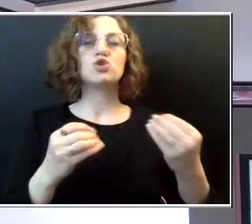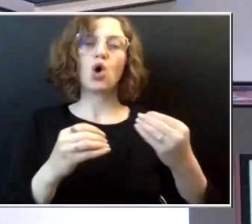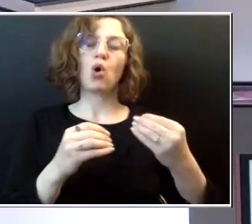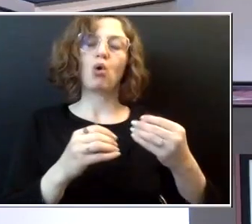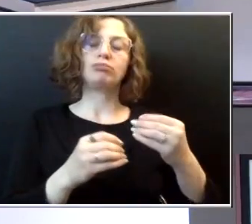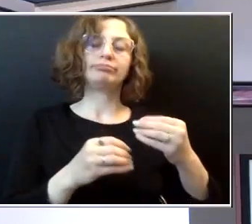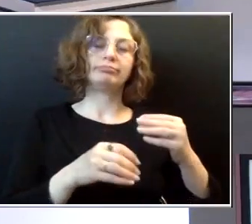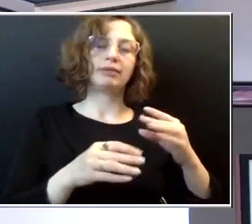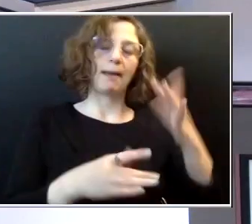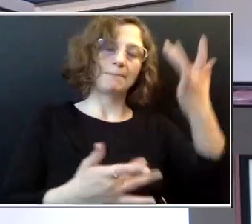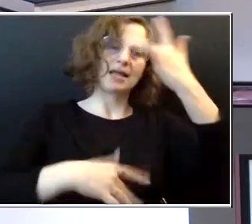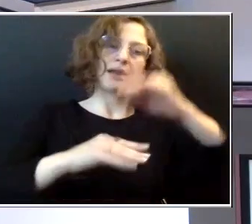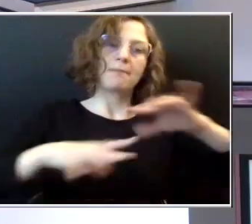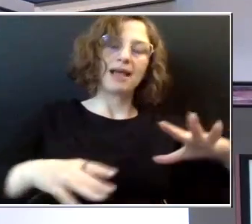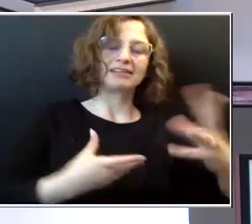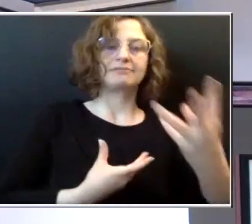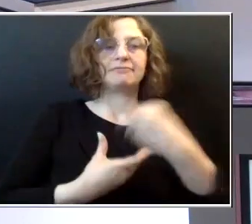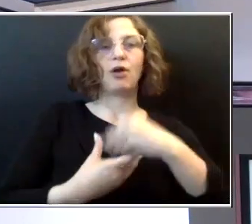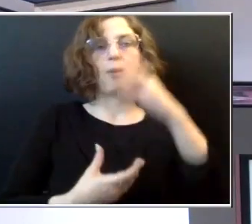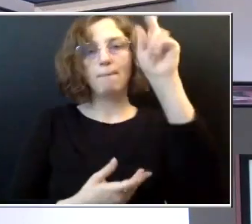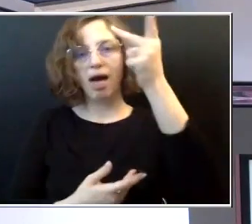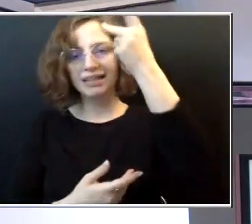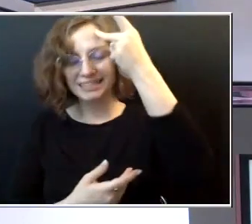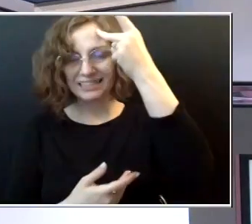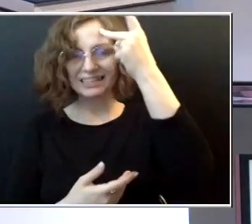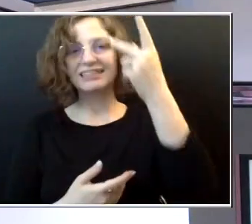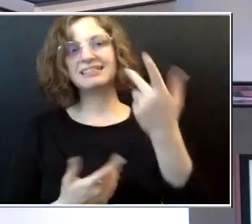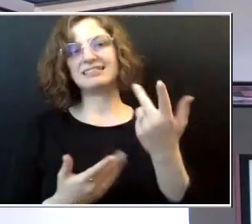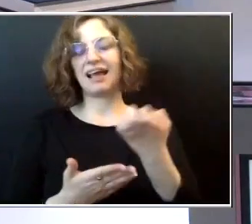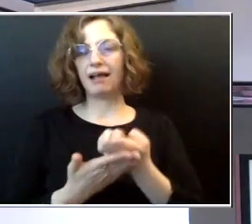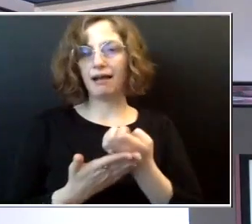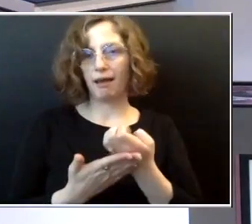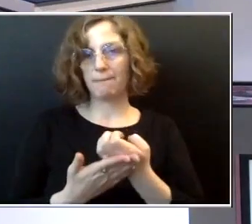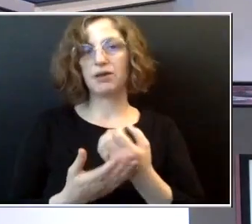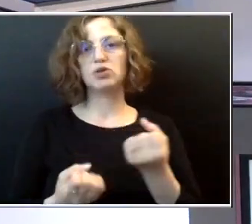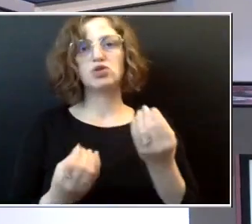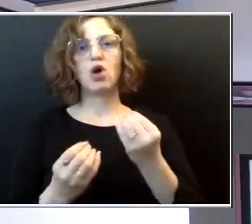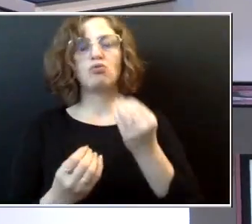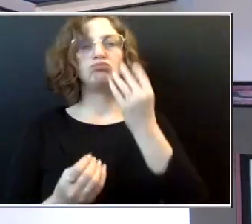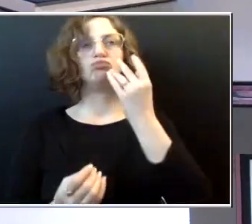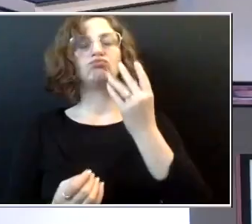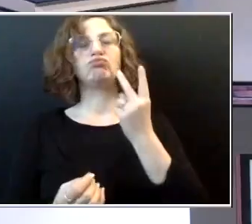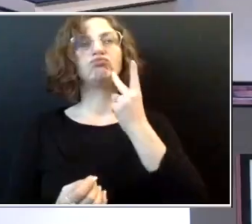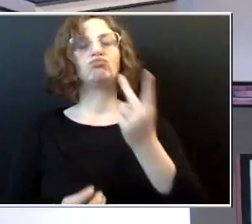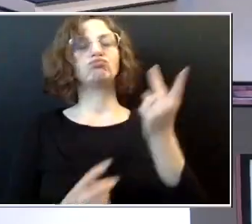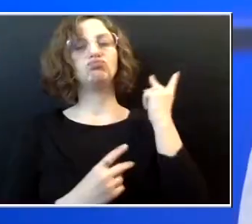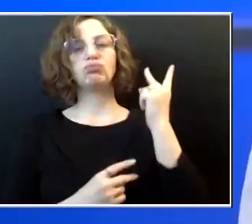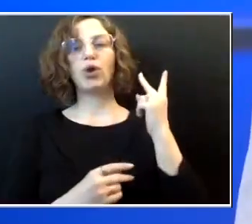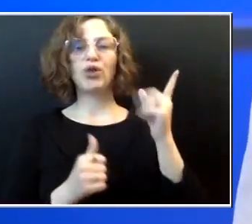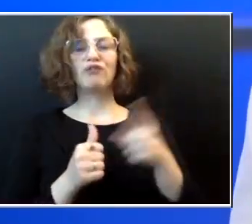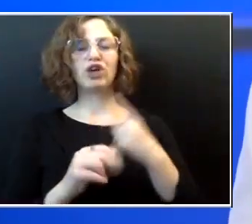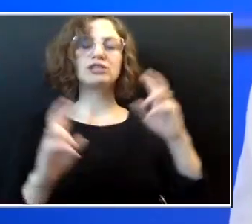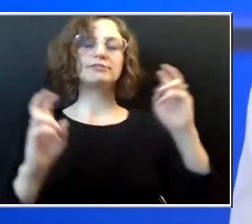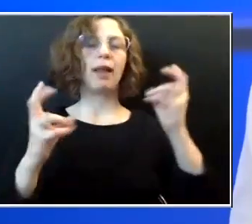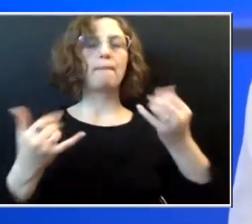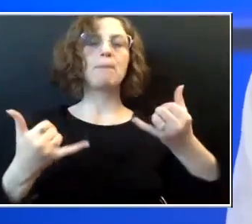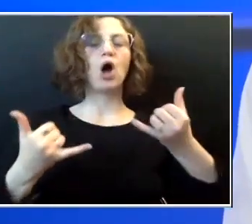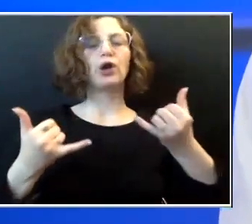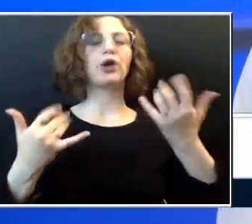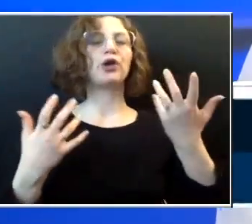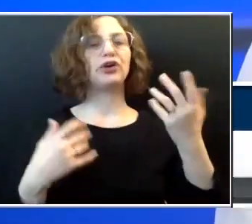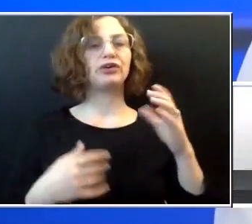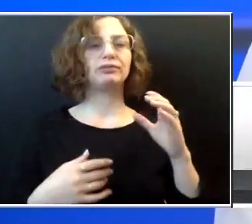the first modern pandemic, so to speak, cholera. How and why did cholera spread? Tell us about that story. I call it the first